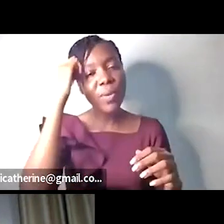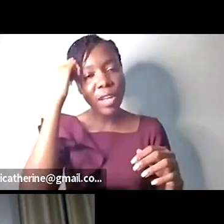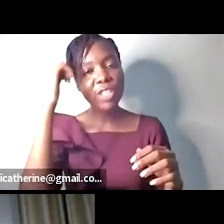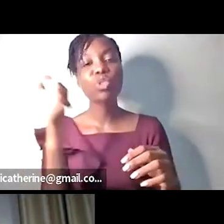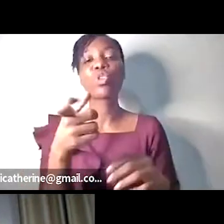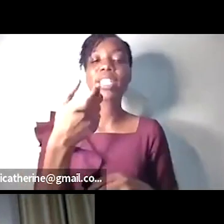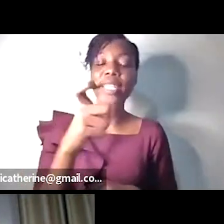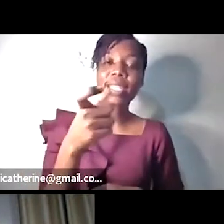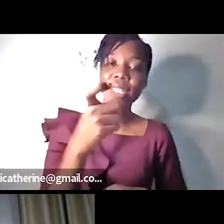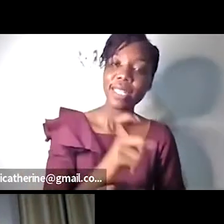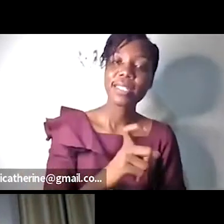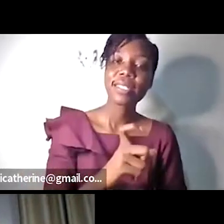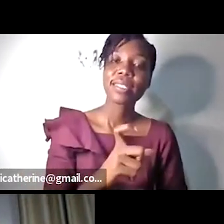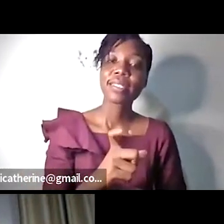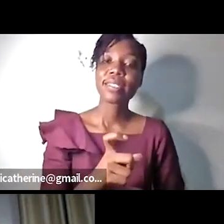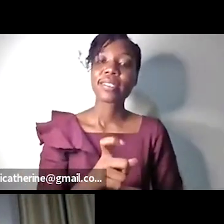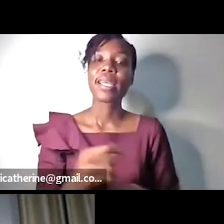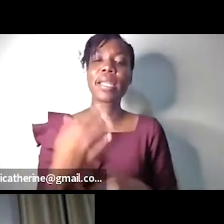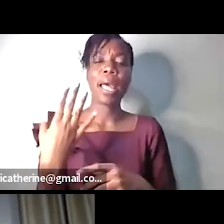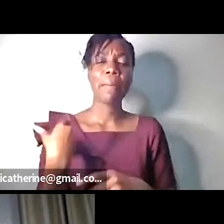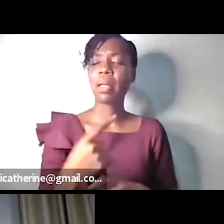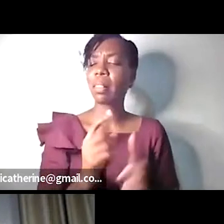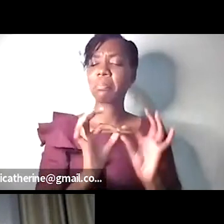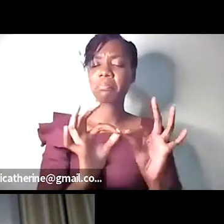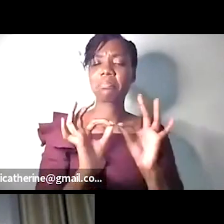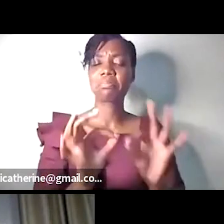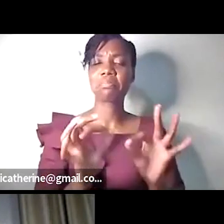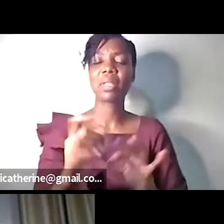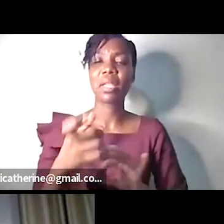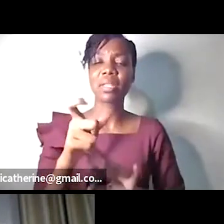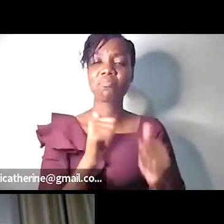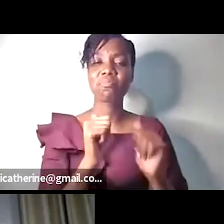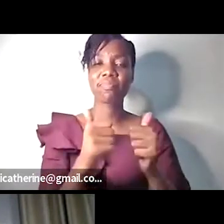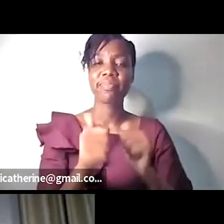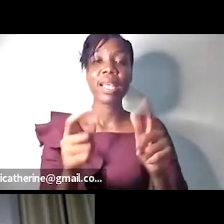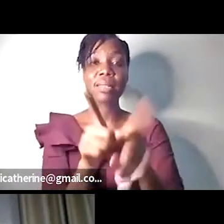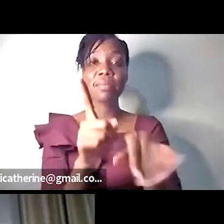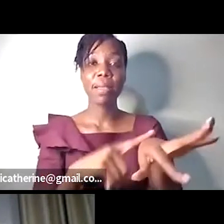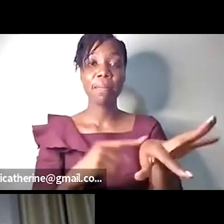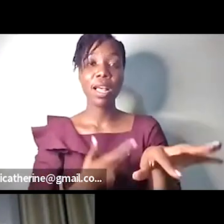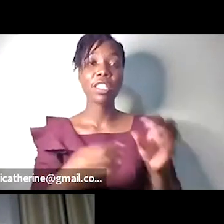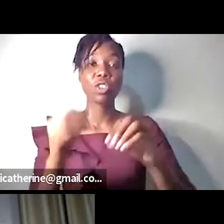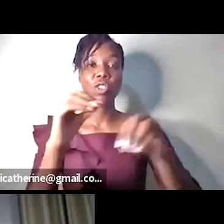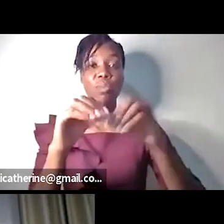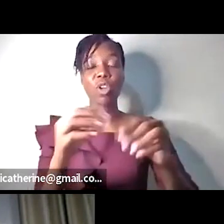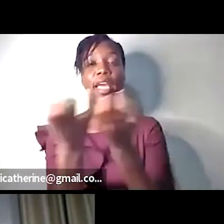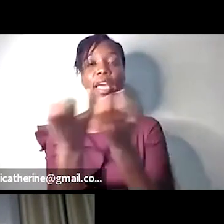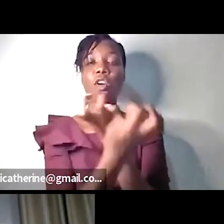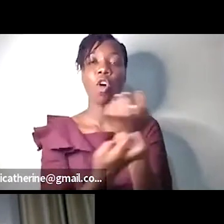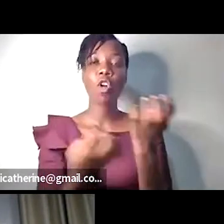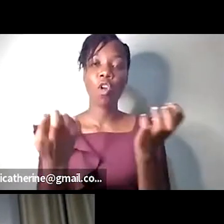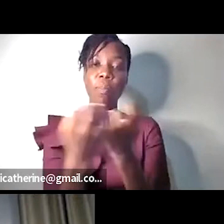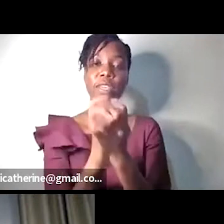the number very perfectly, and also they are contributing in our economy, East